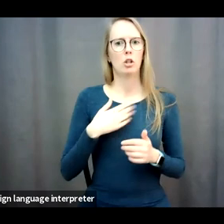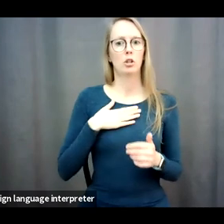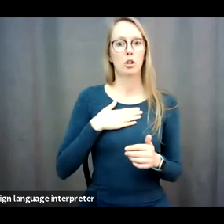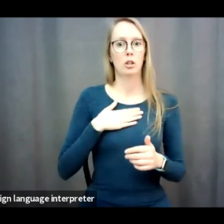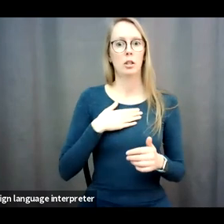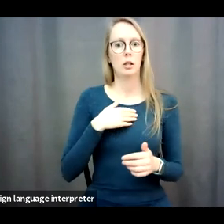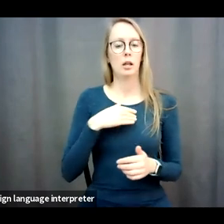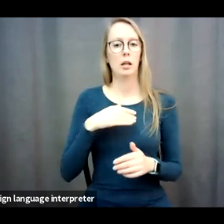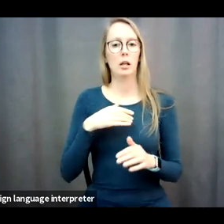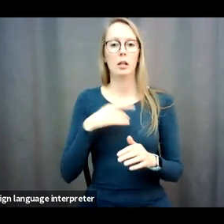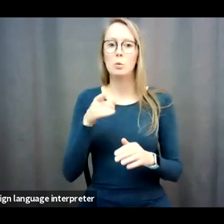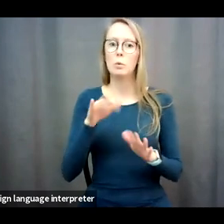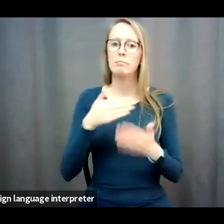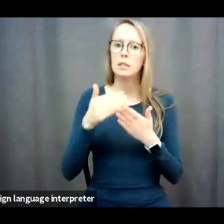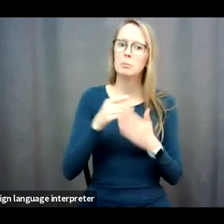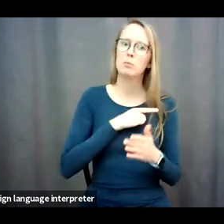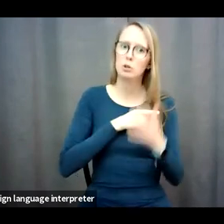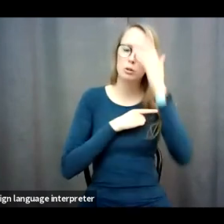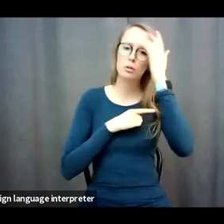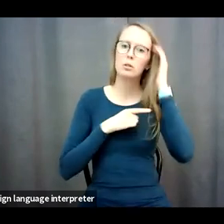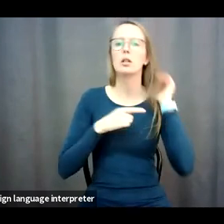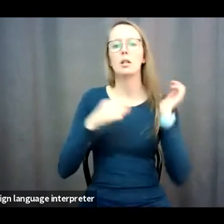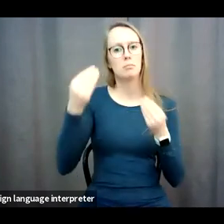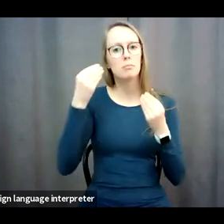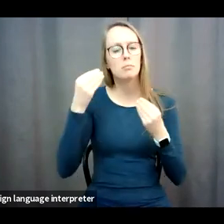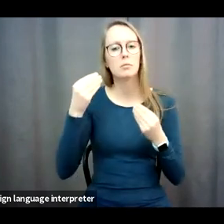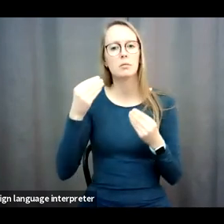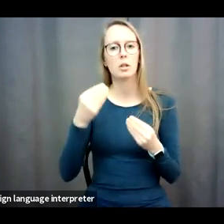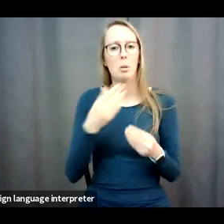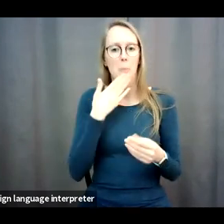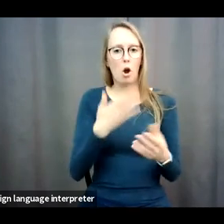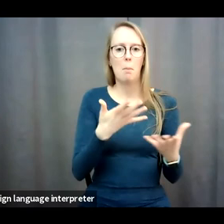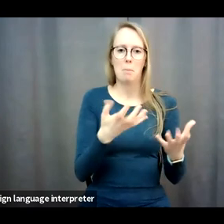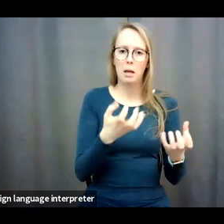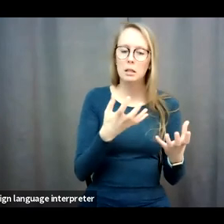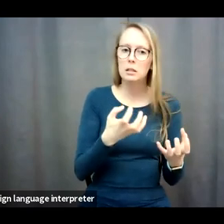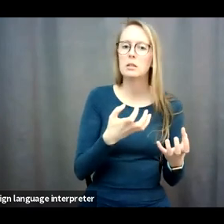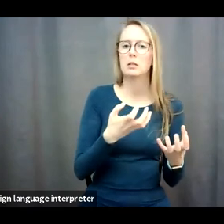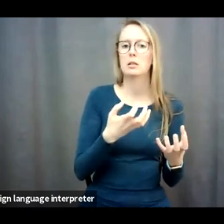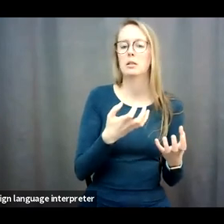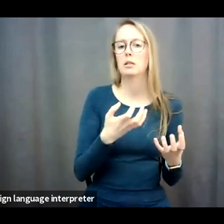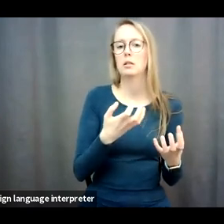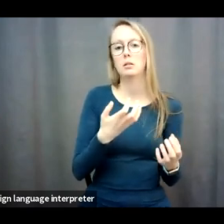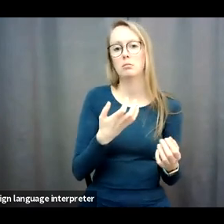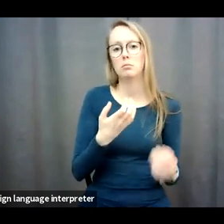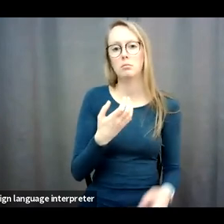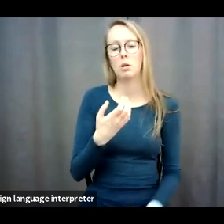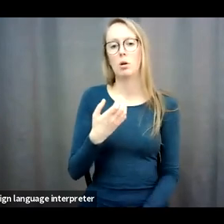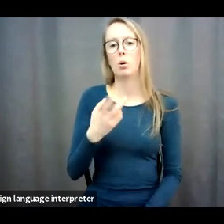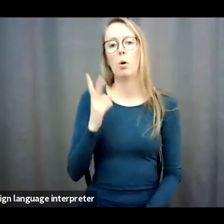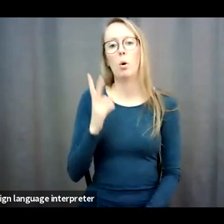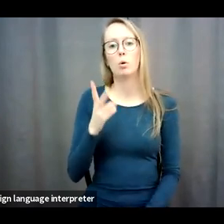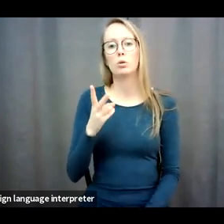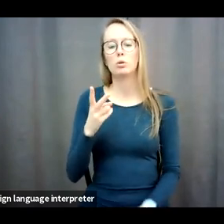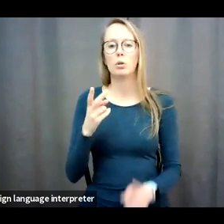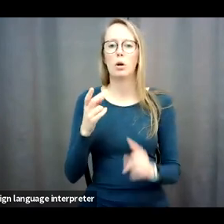learn there. I mean, I think I appreciated the practicality of it. And I think, you know, talking about how